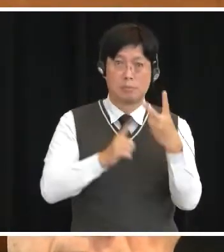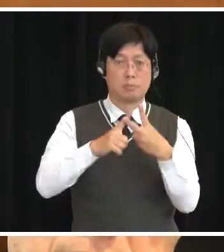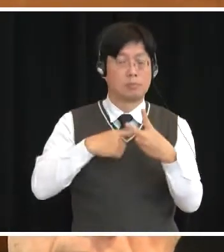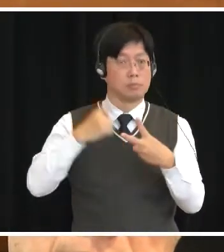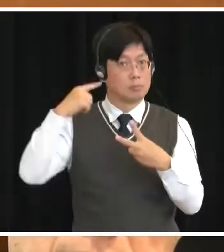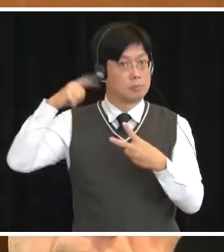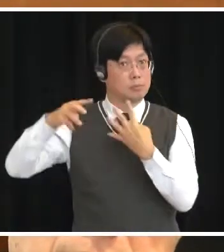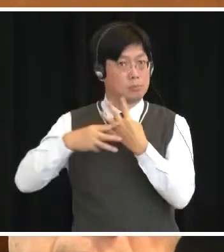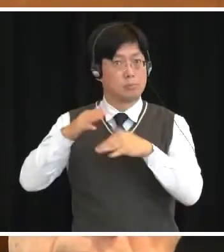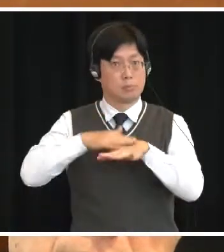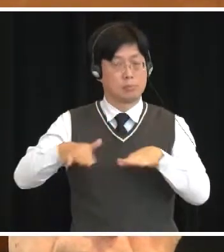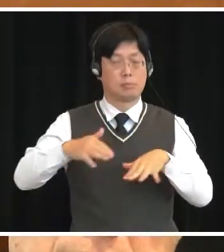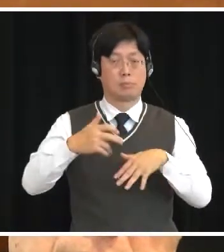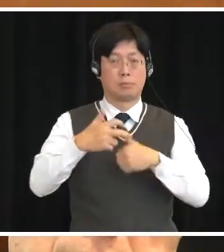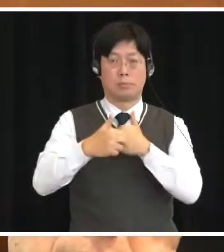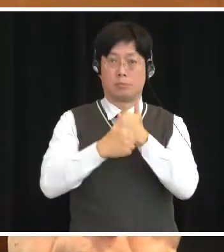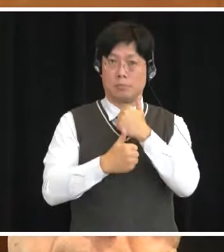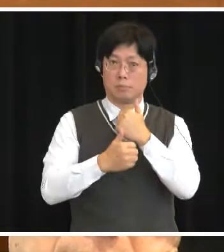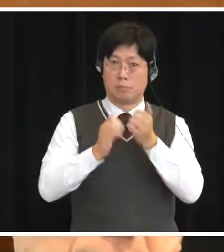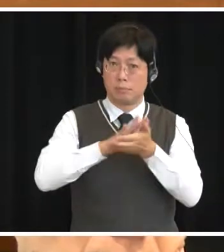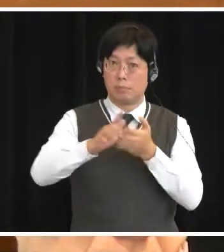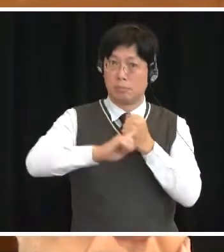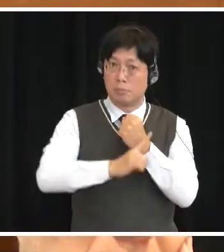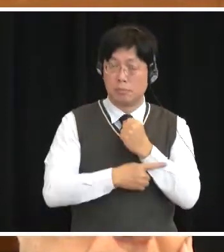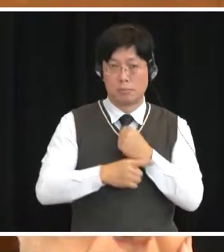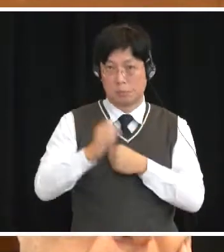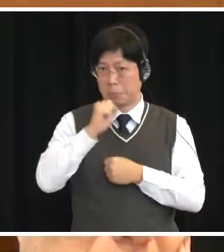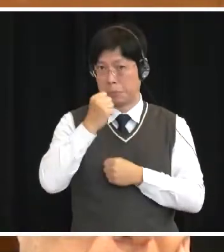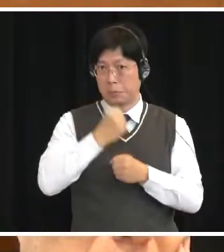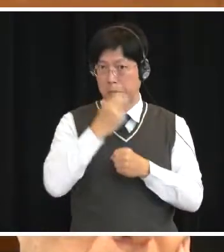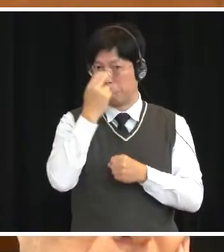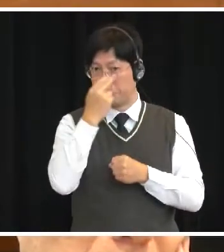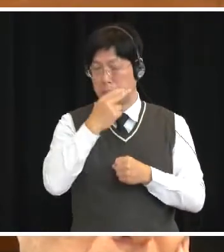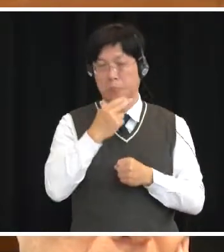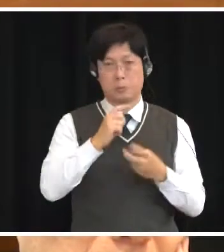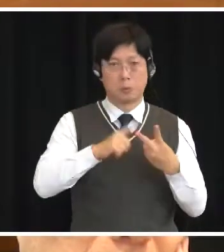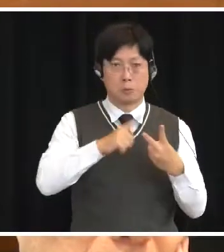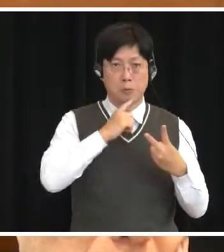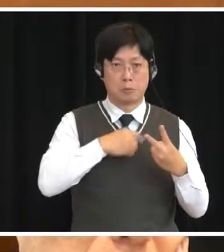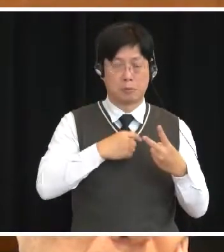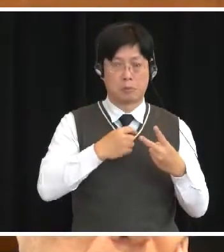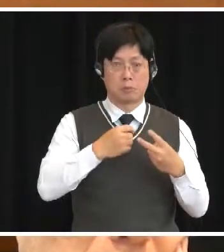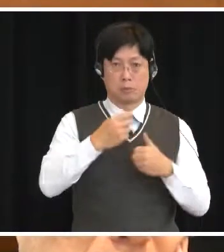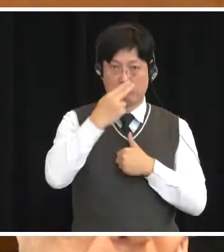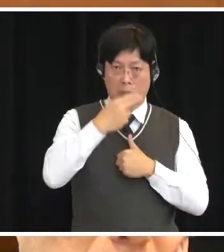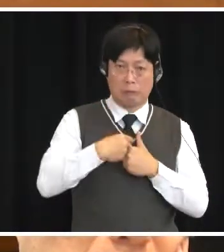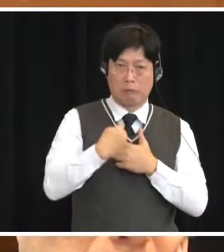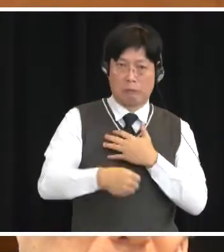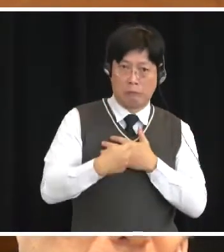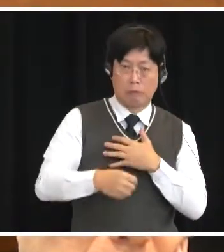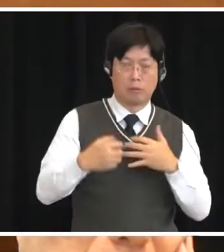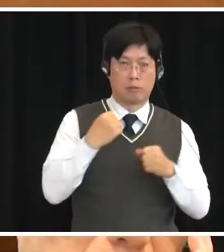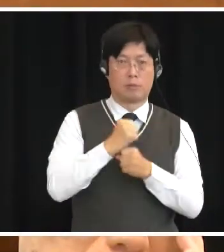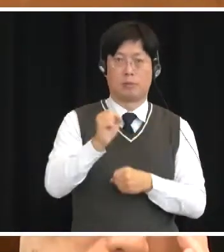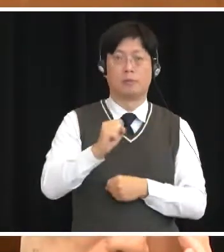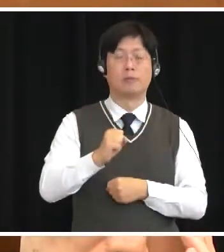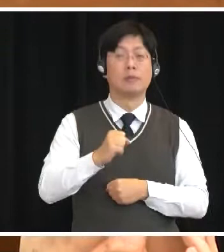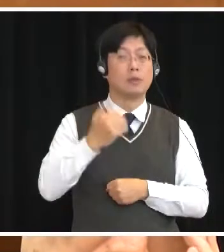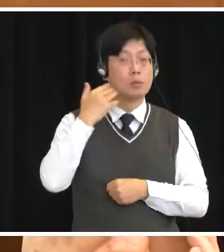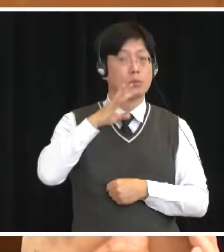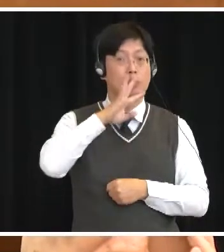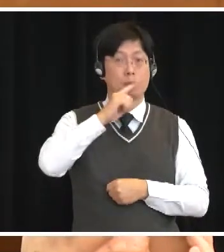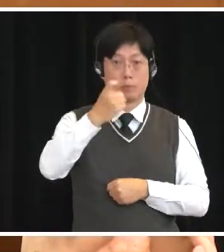as child workers. And for those who are aged between 16 to 18, the law says that